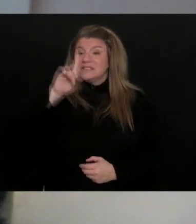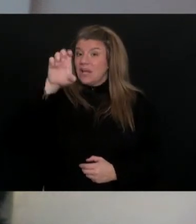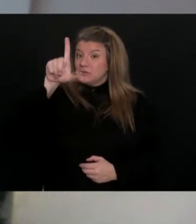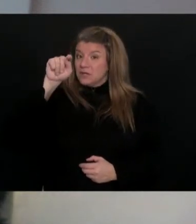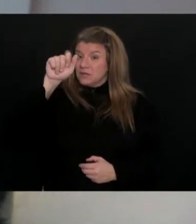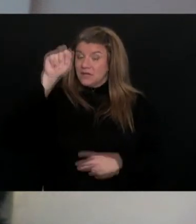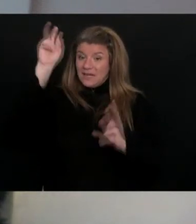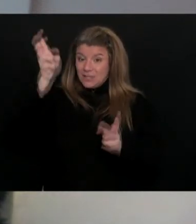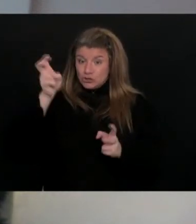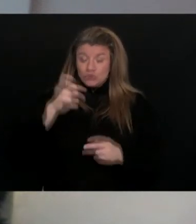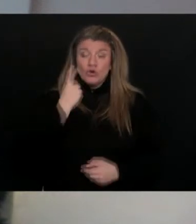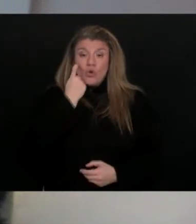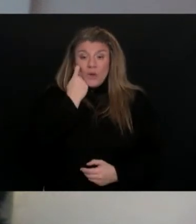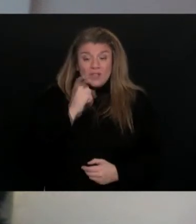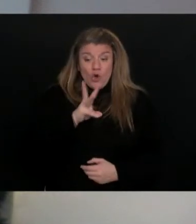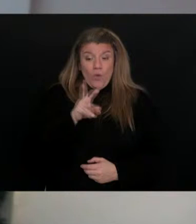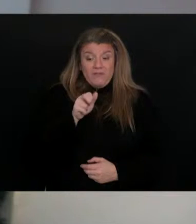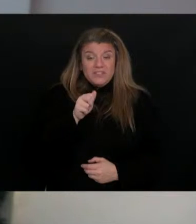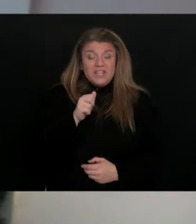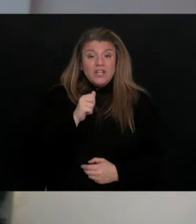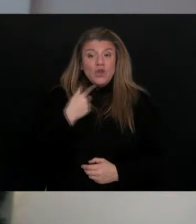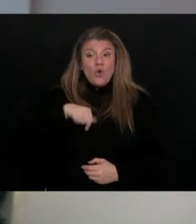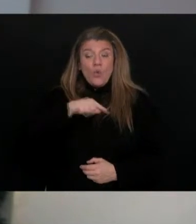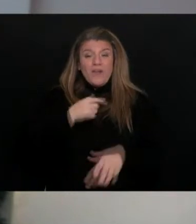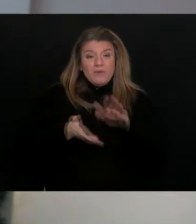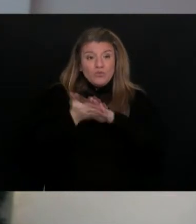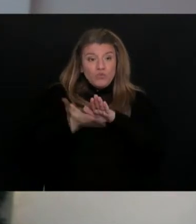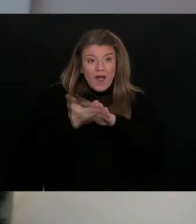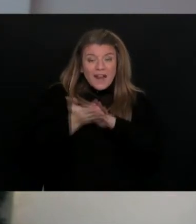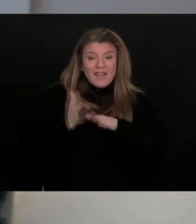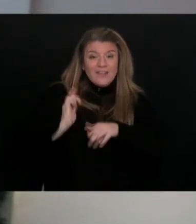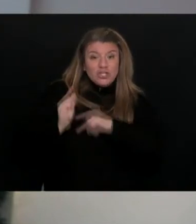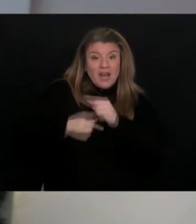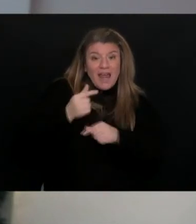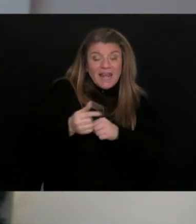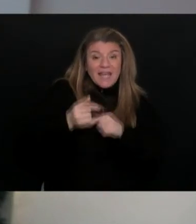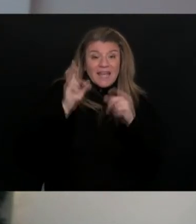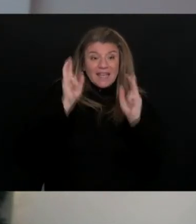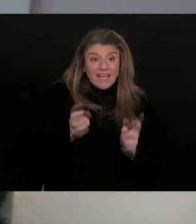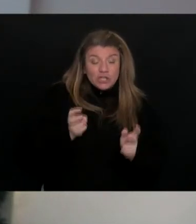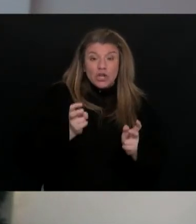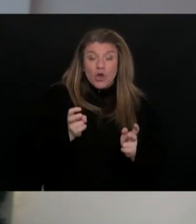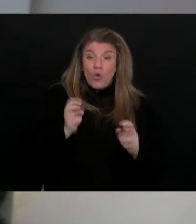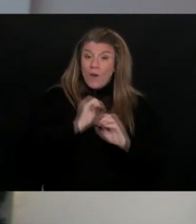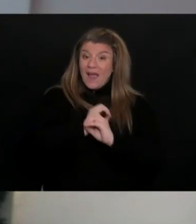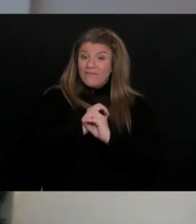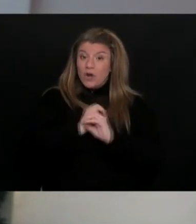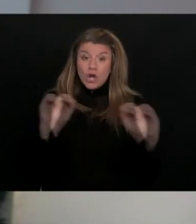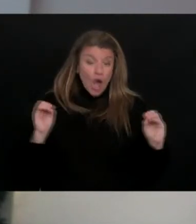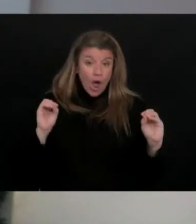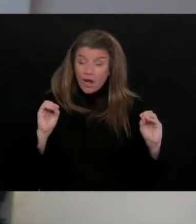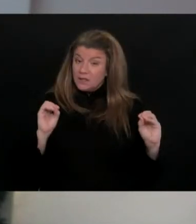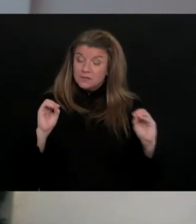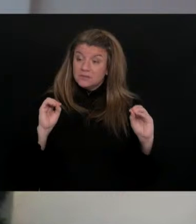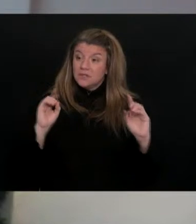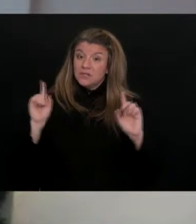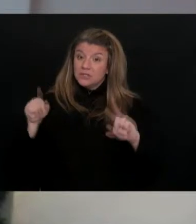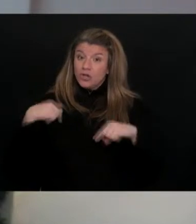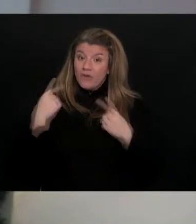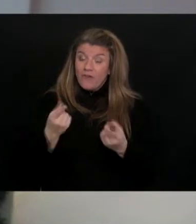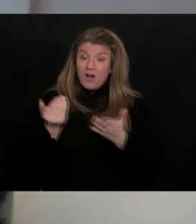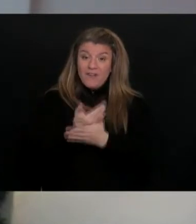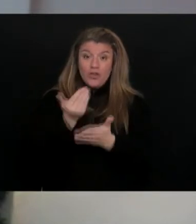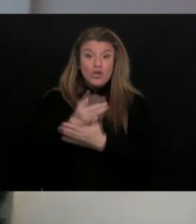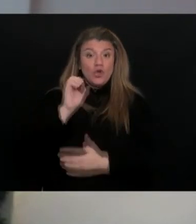most recent genetic run back again. We have no cases that we've sequenced so far of the